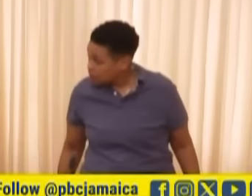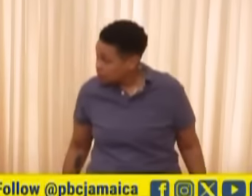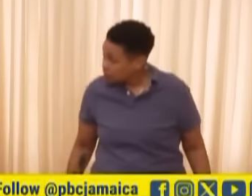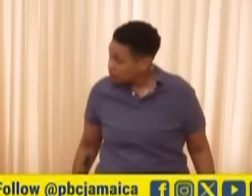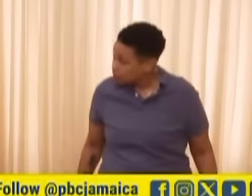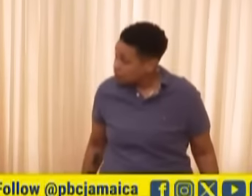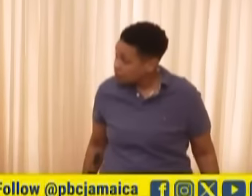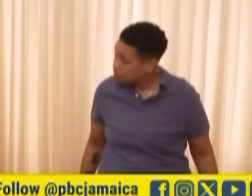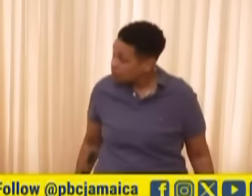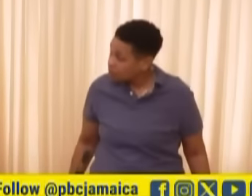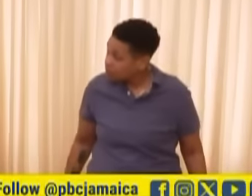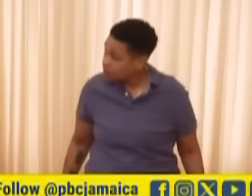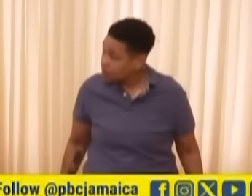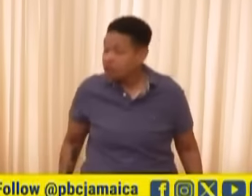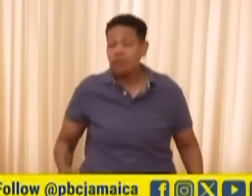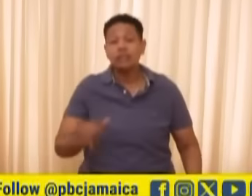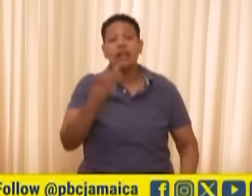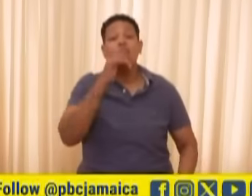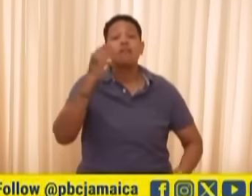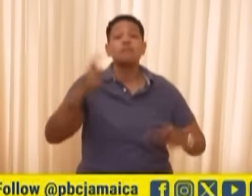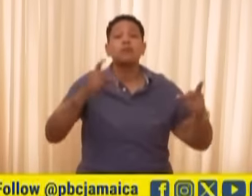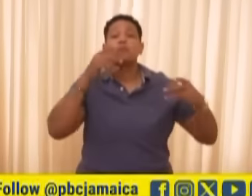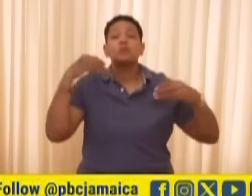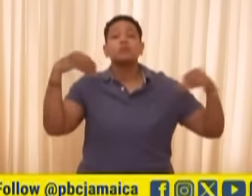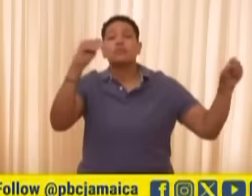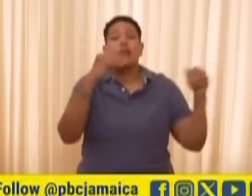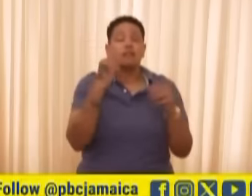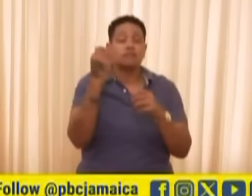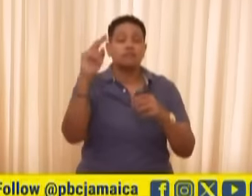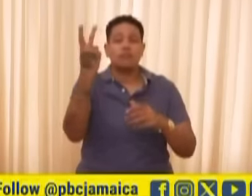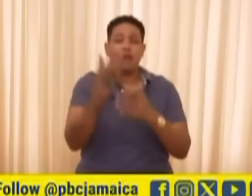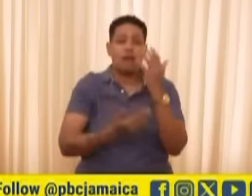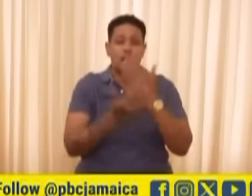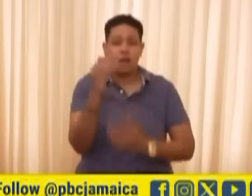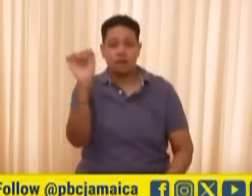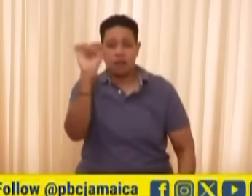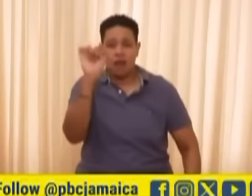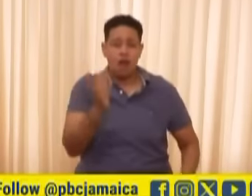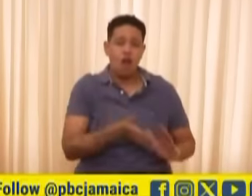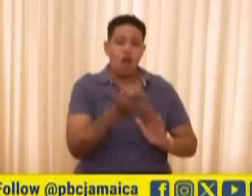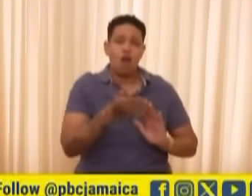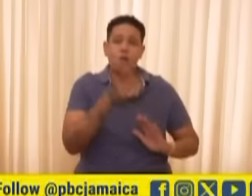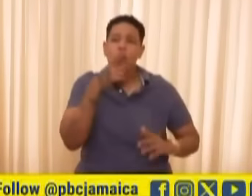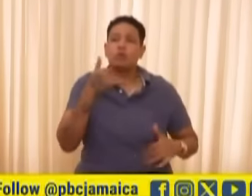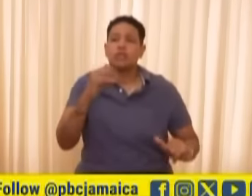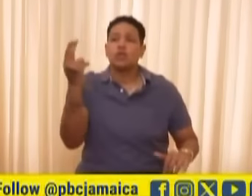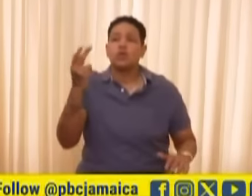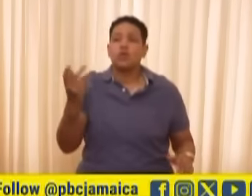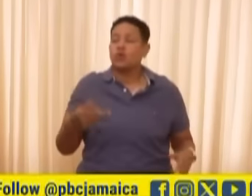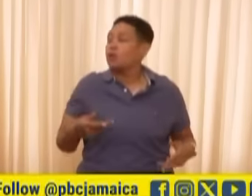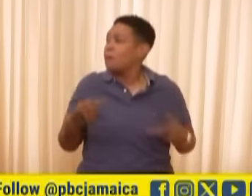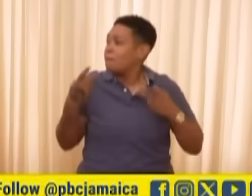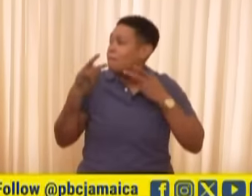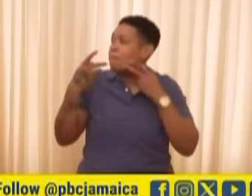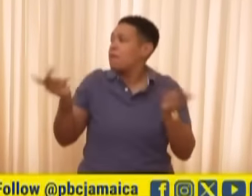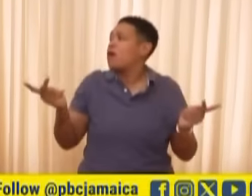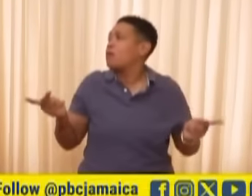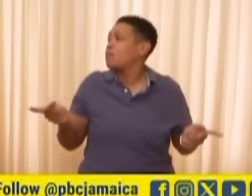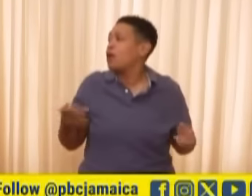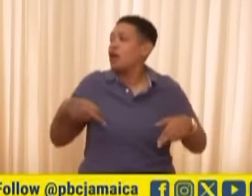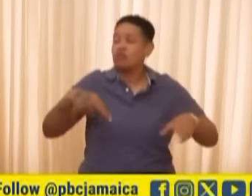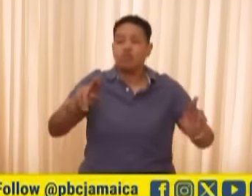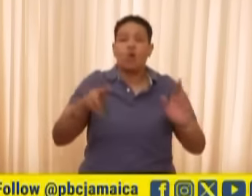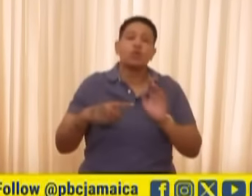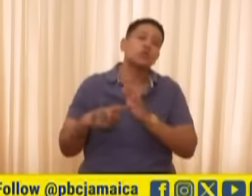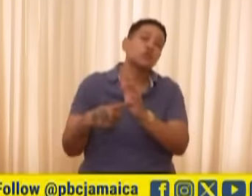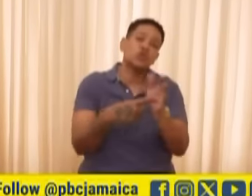You still have used car operators who continue to use the public thoroughfare to